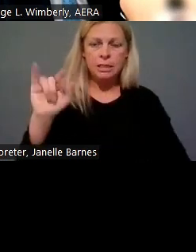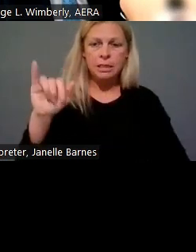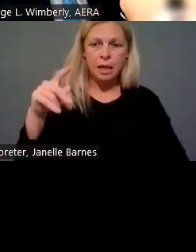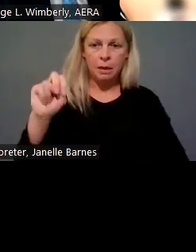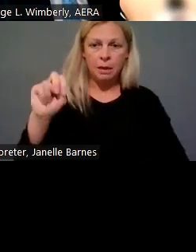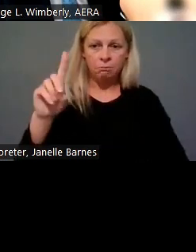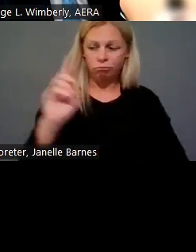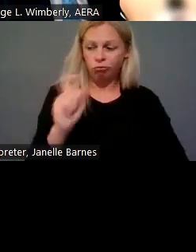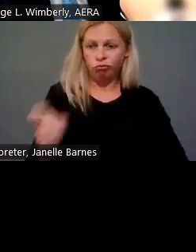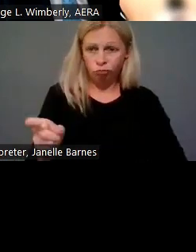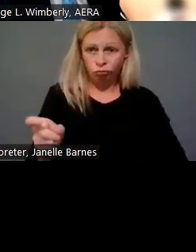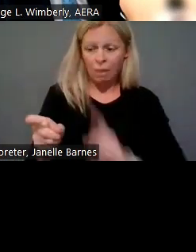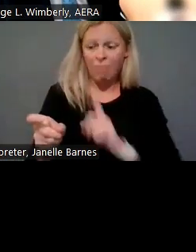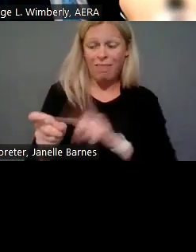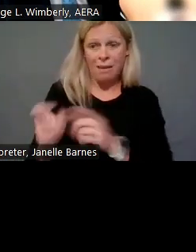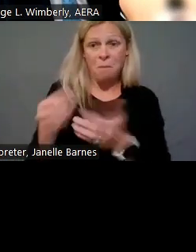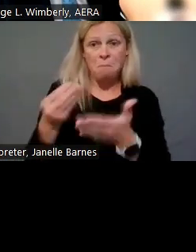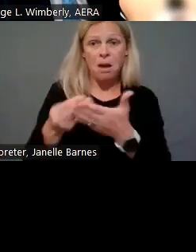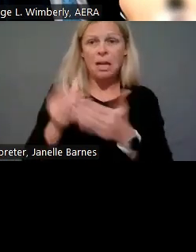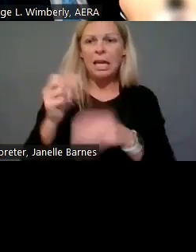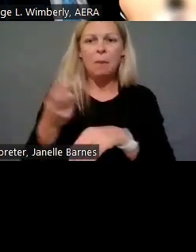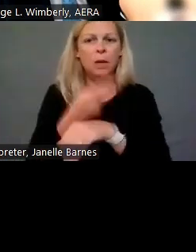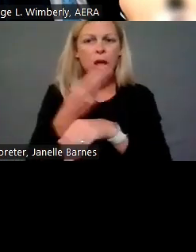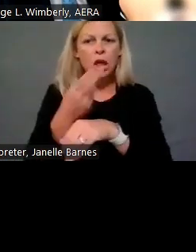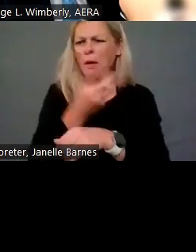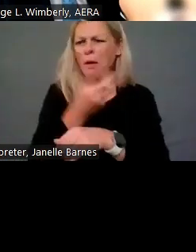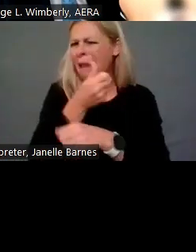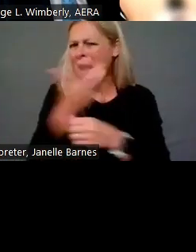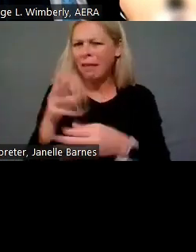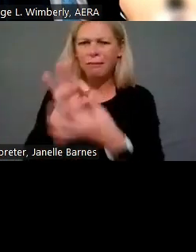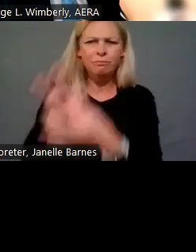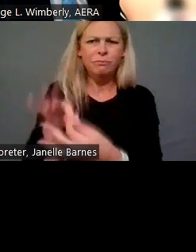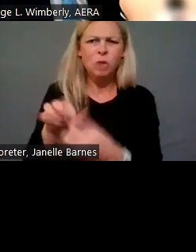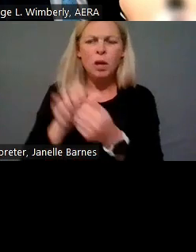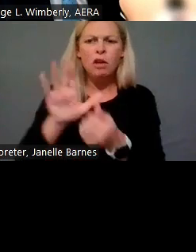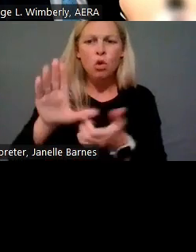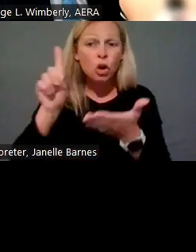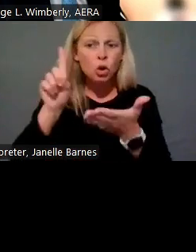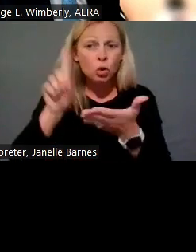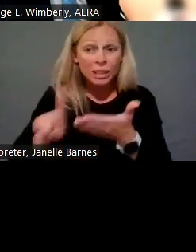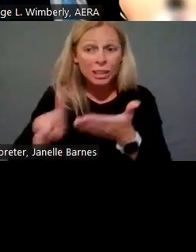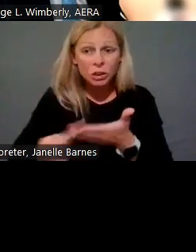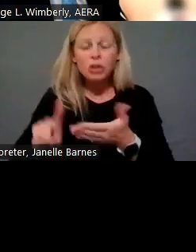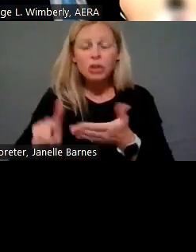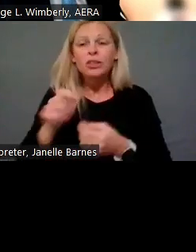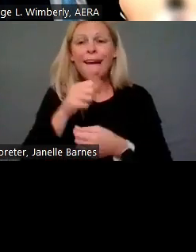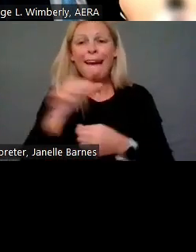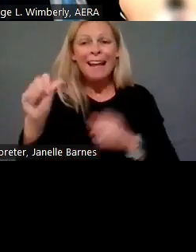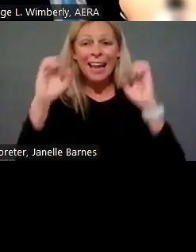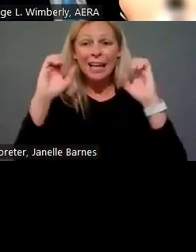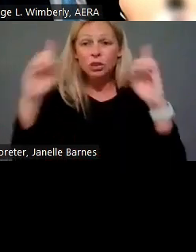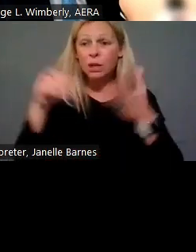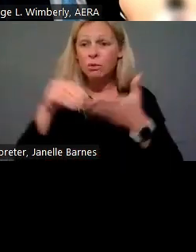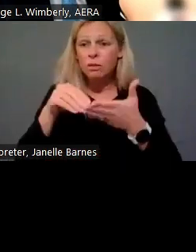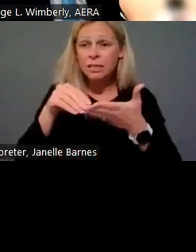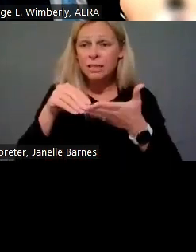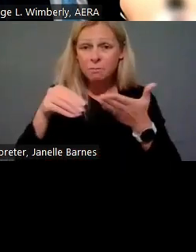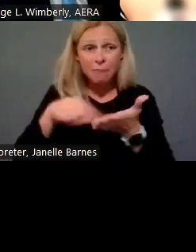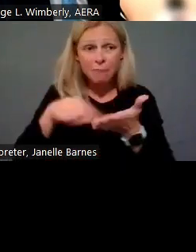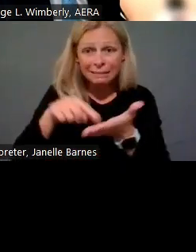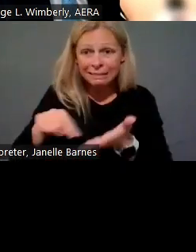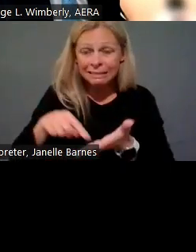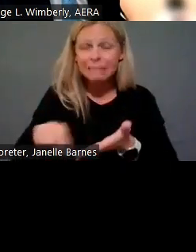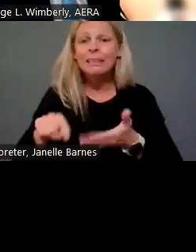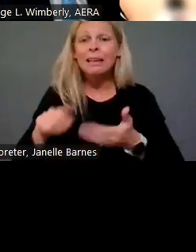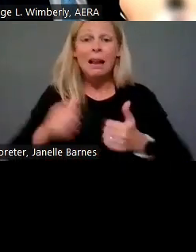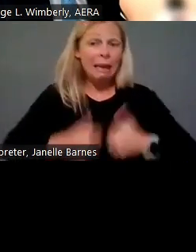can be used for anything around your research and educational expenses and living expenses.